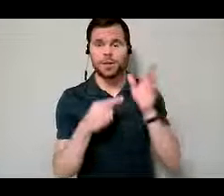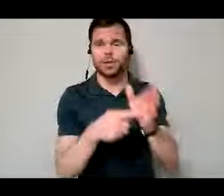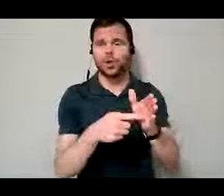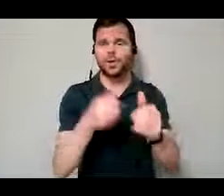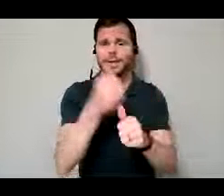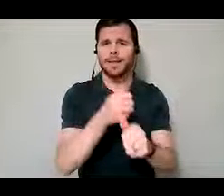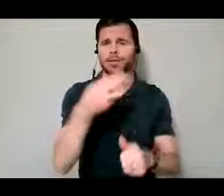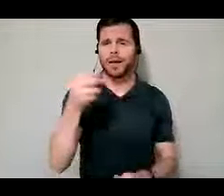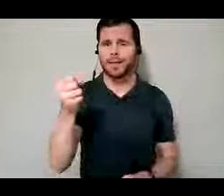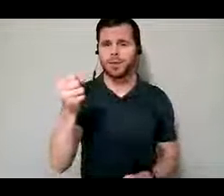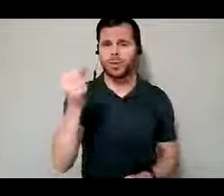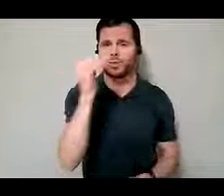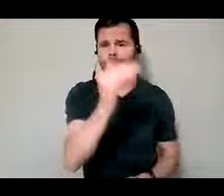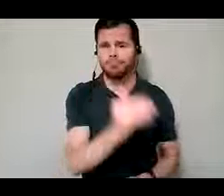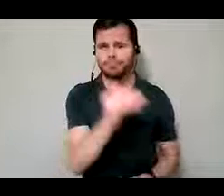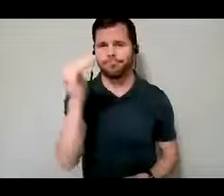of get an idea.